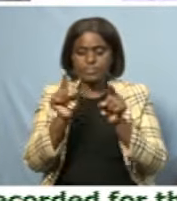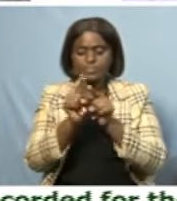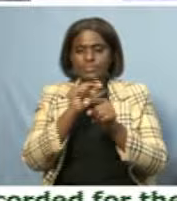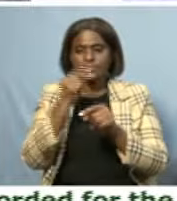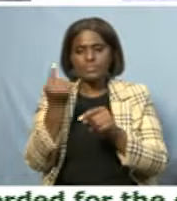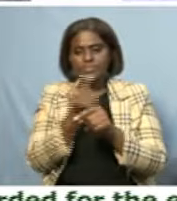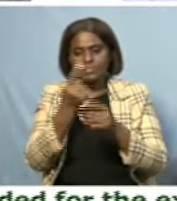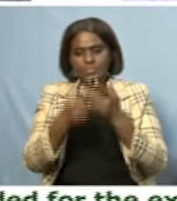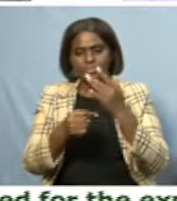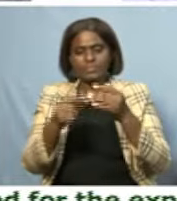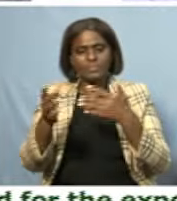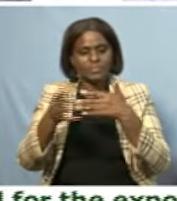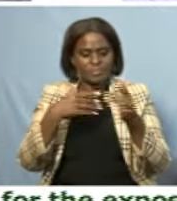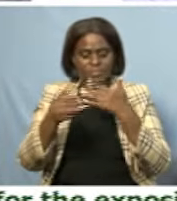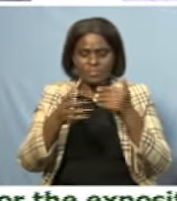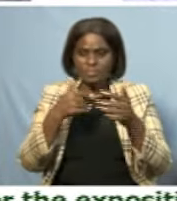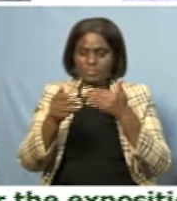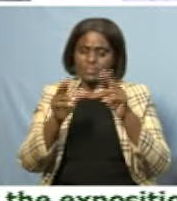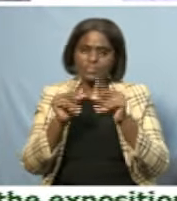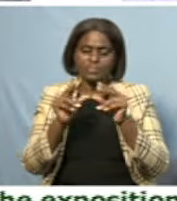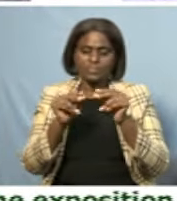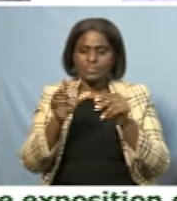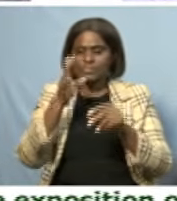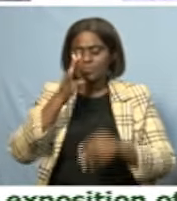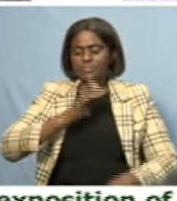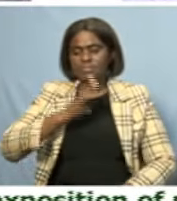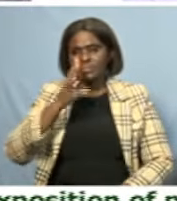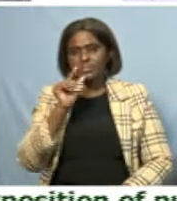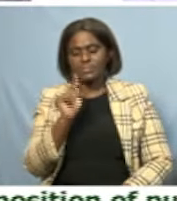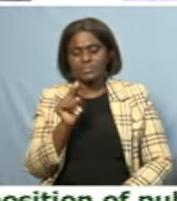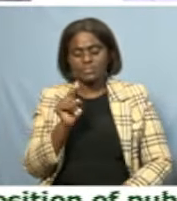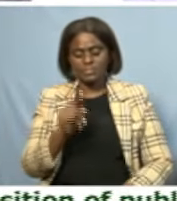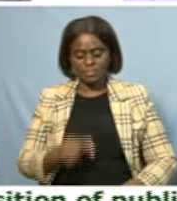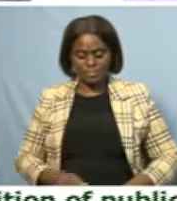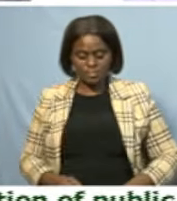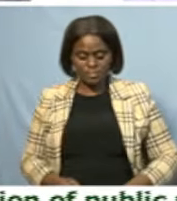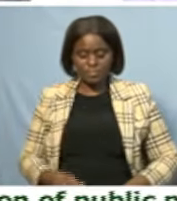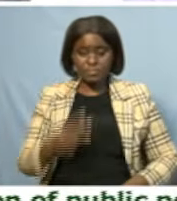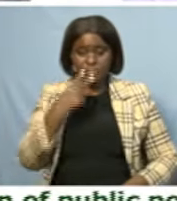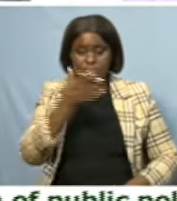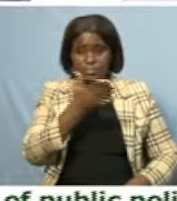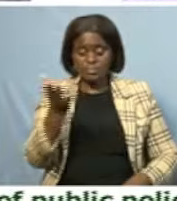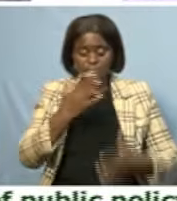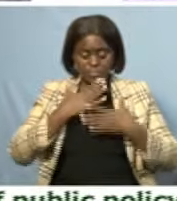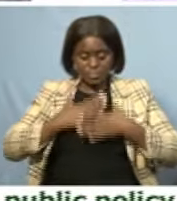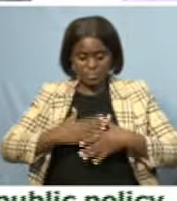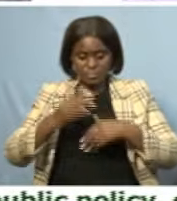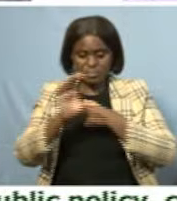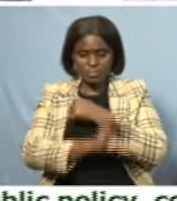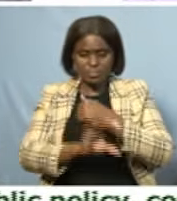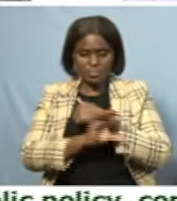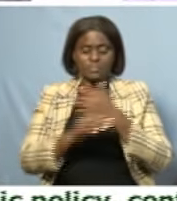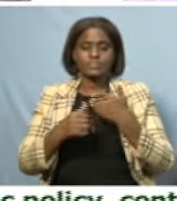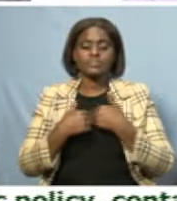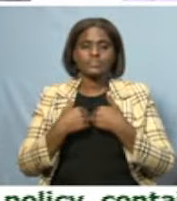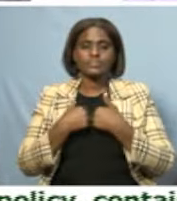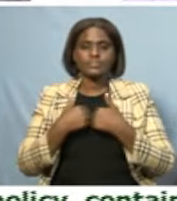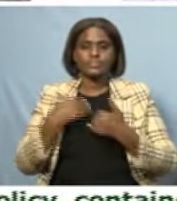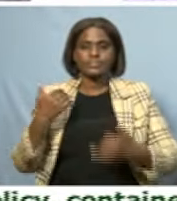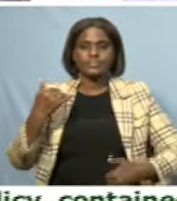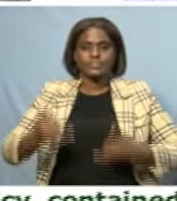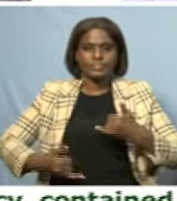not to be taken lightly. Madam Speaker, look at the peace that our country